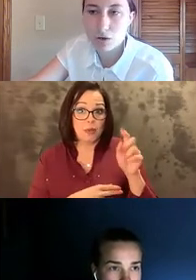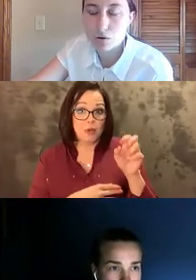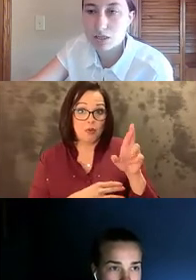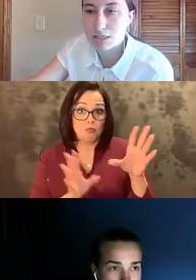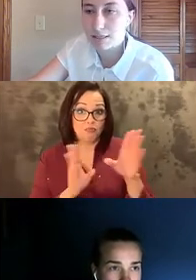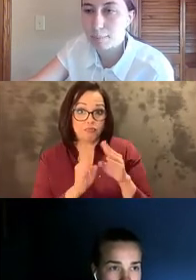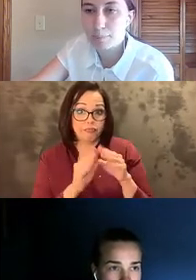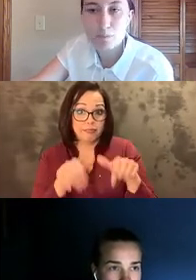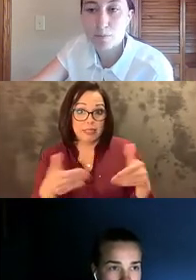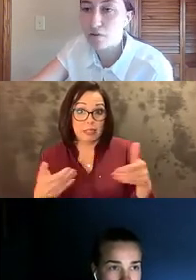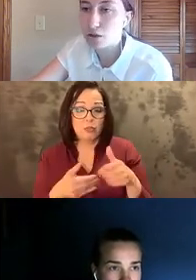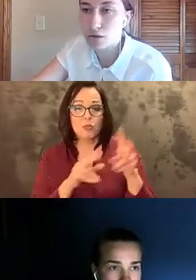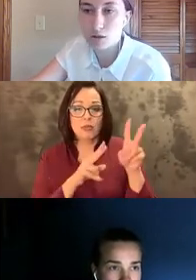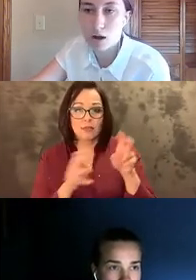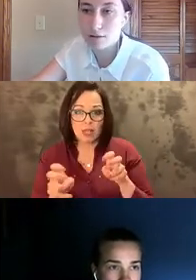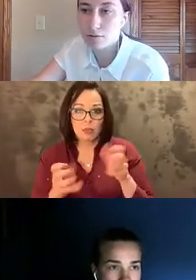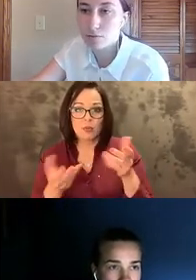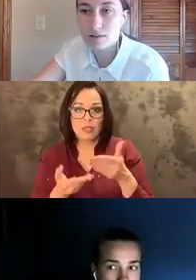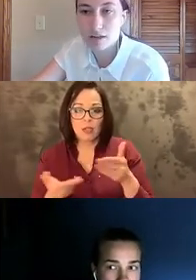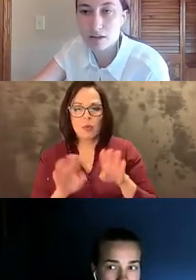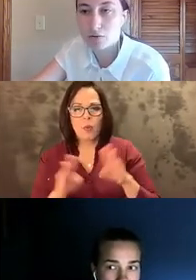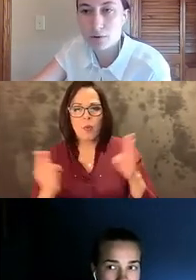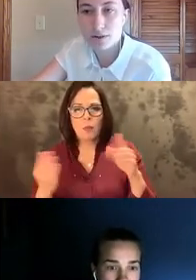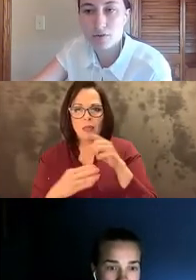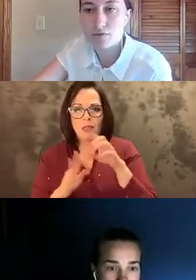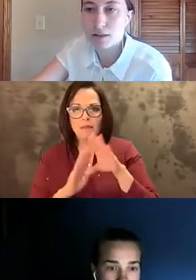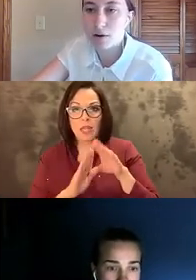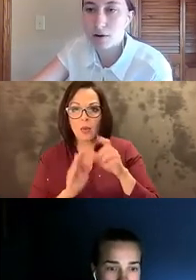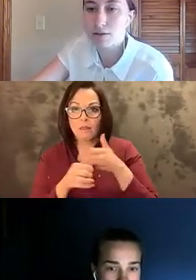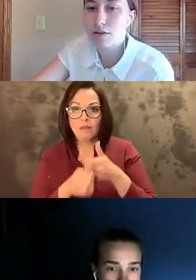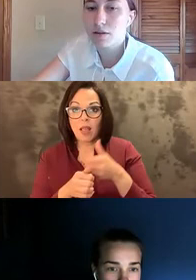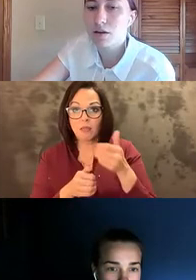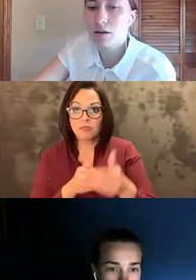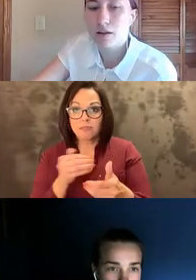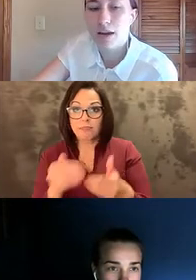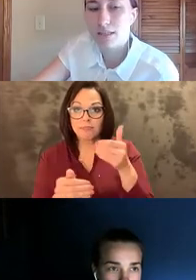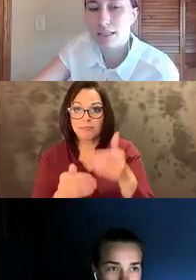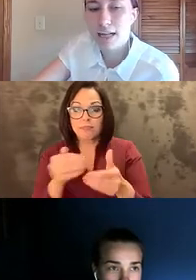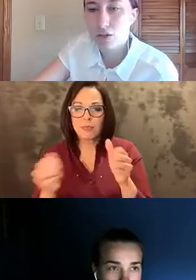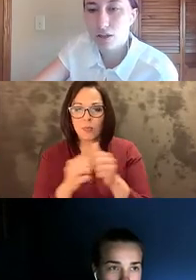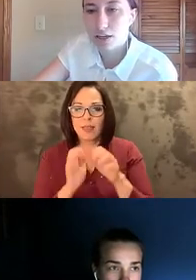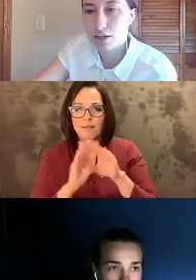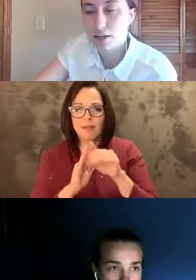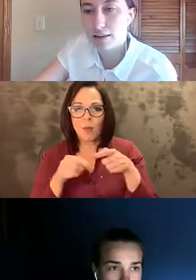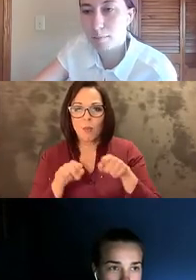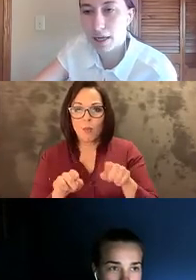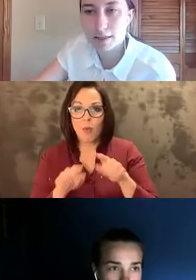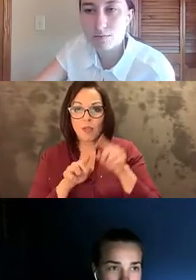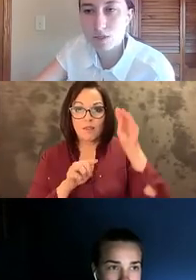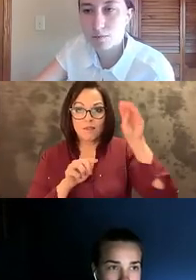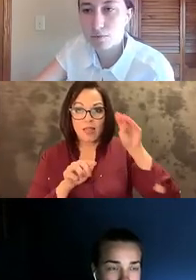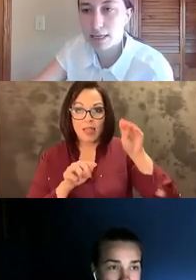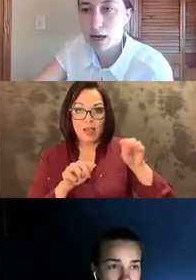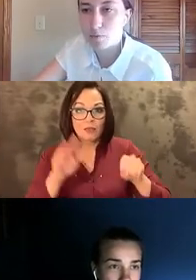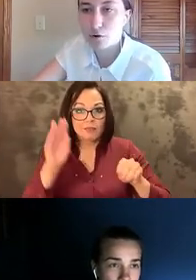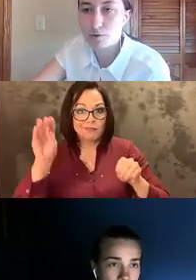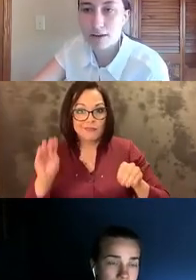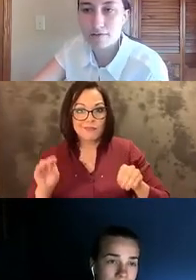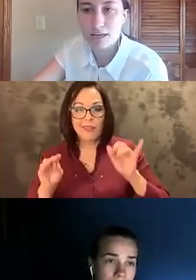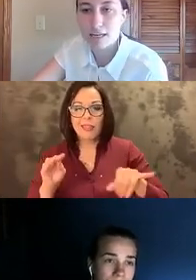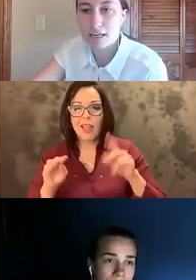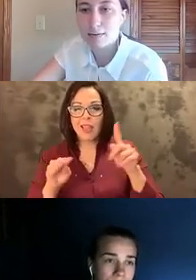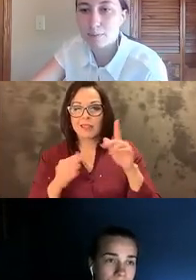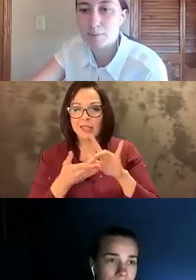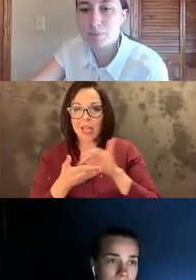this video and just maybe follow along with the video while you fill out the FTE calculator. And that might just be really